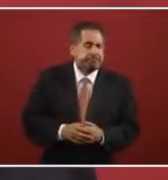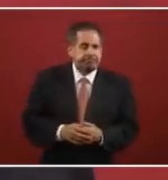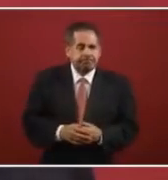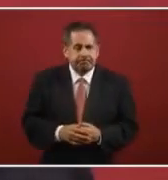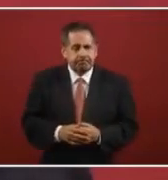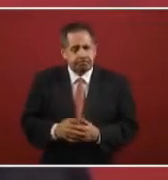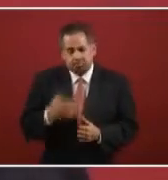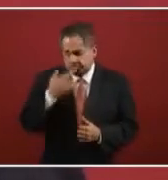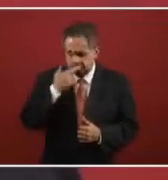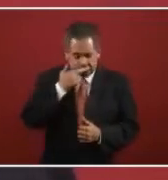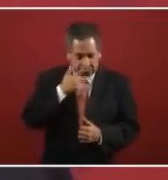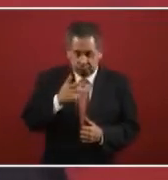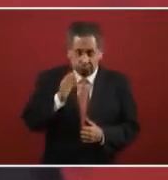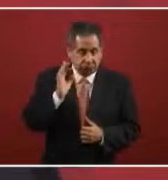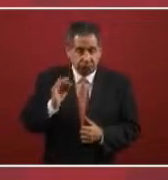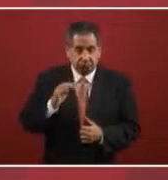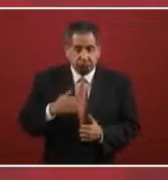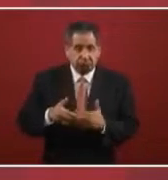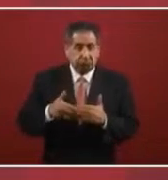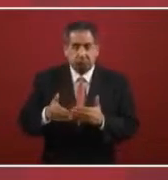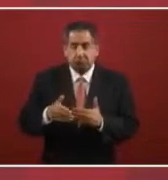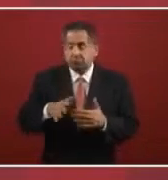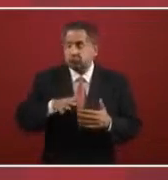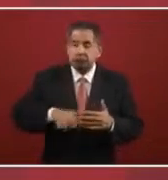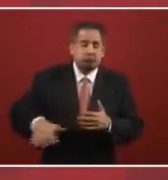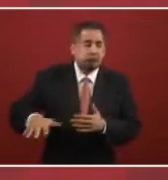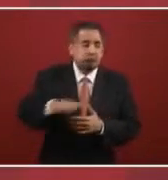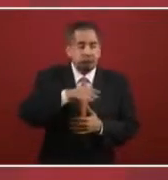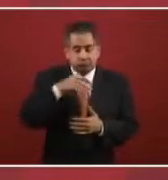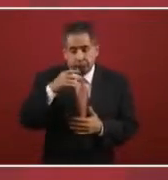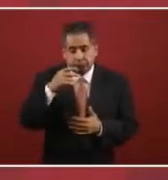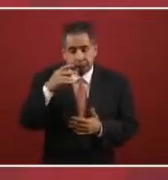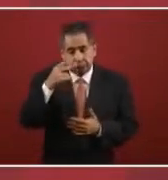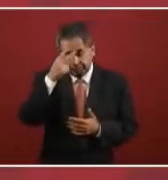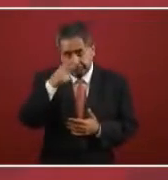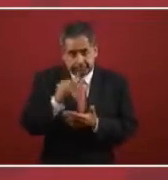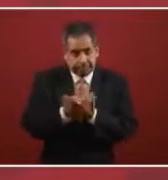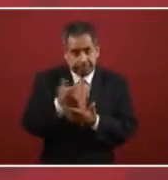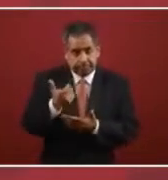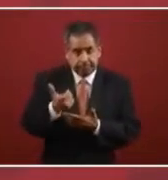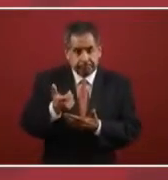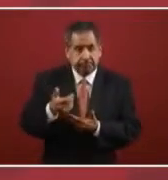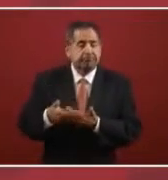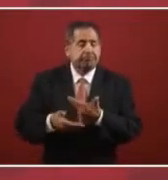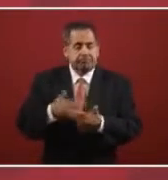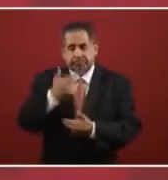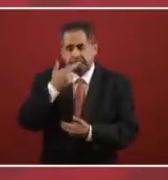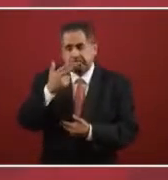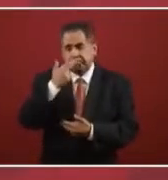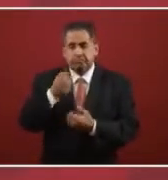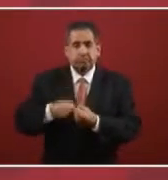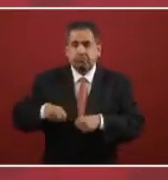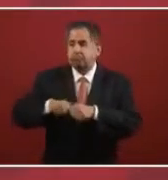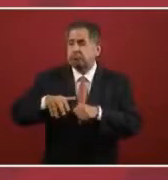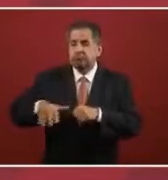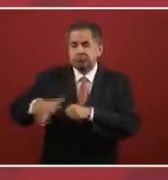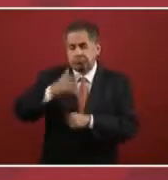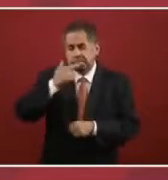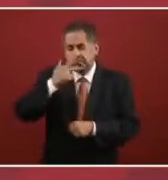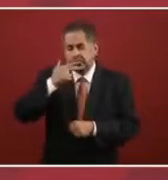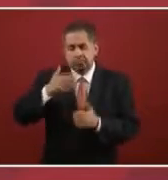está mejor it's getting la better. situación This situation, económica y social. economical